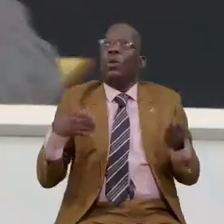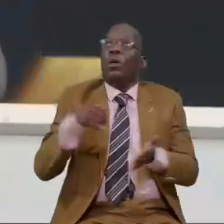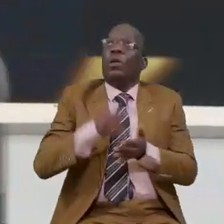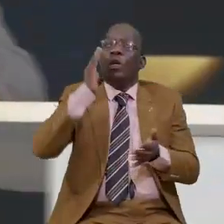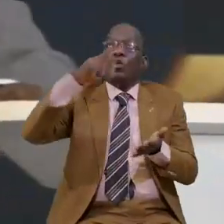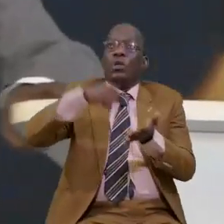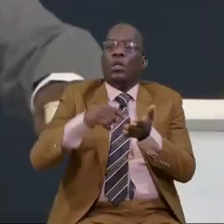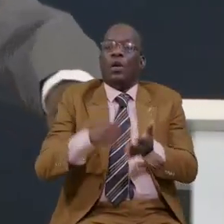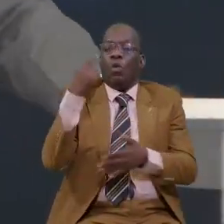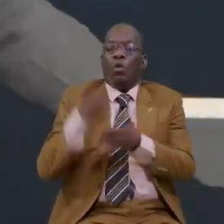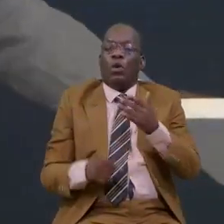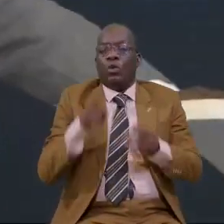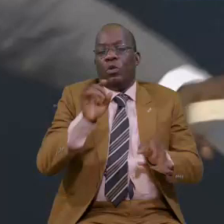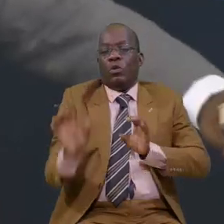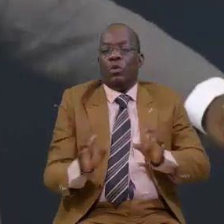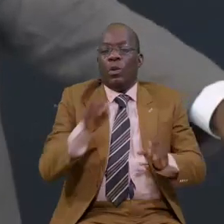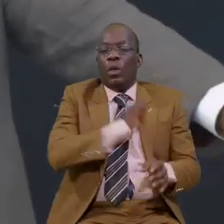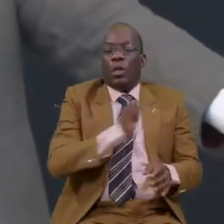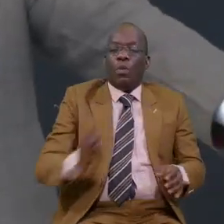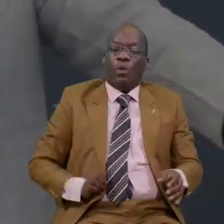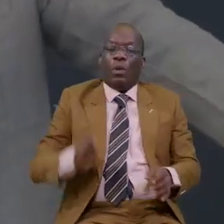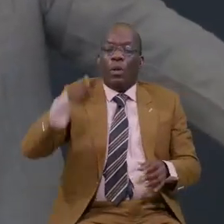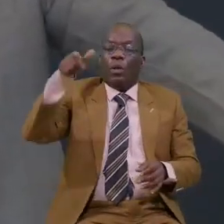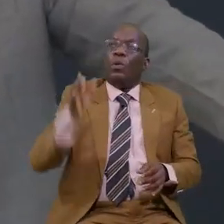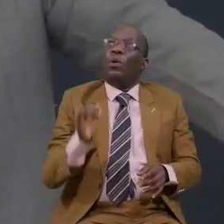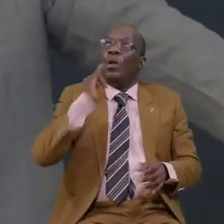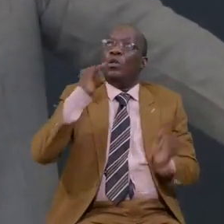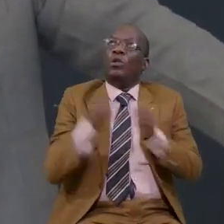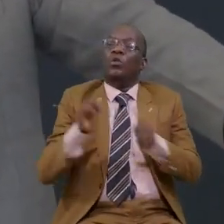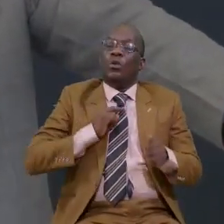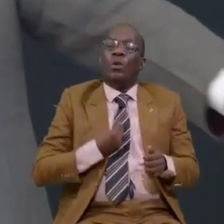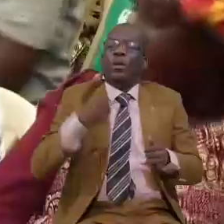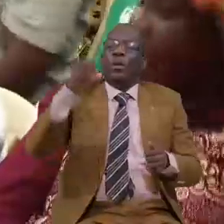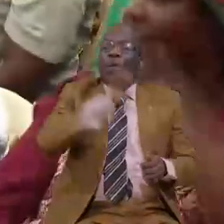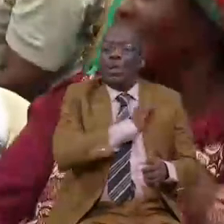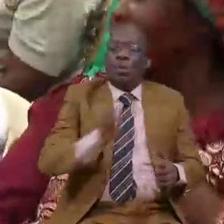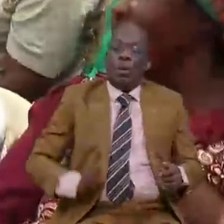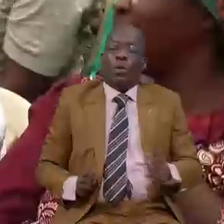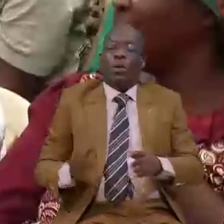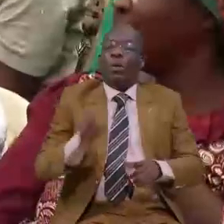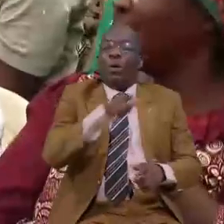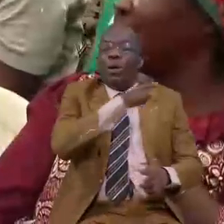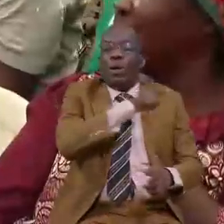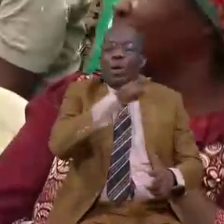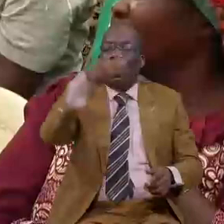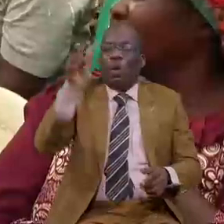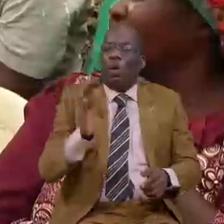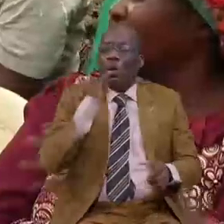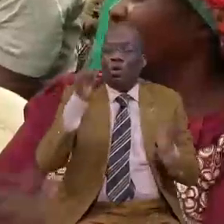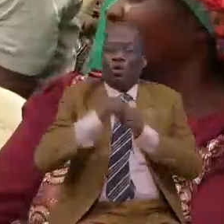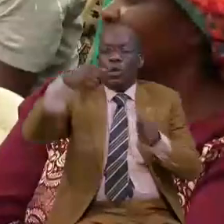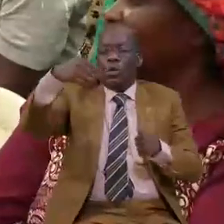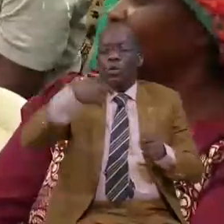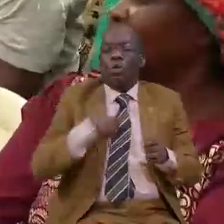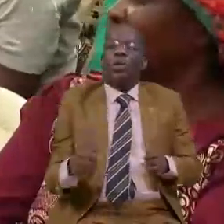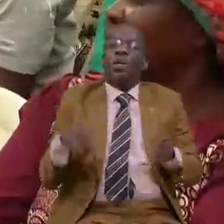Emmanuel, God is with us. Emmanuel, God is with me. And that brightens your life